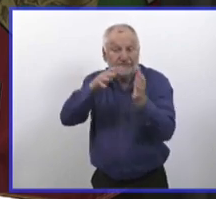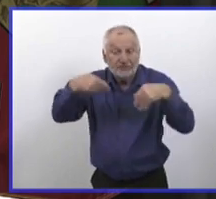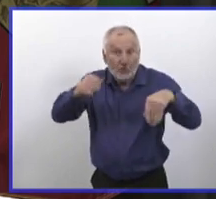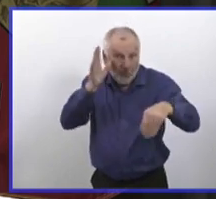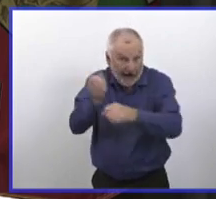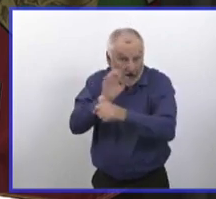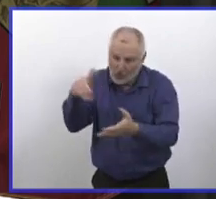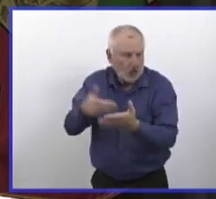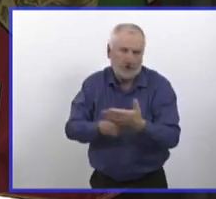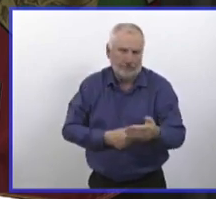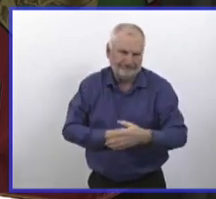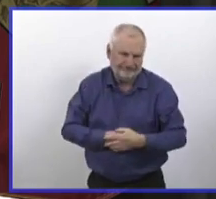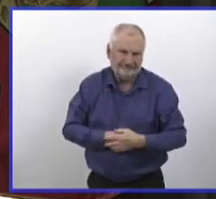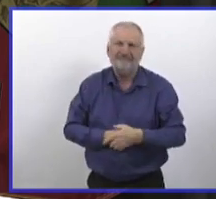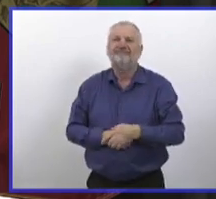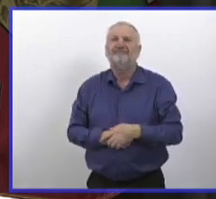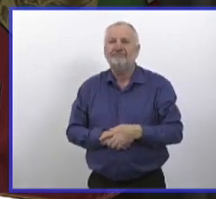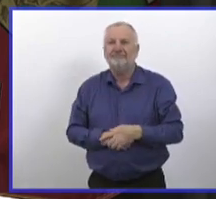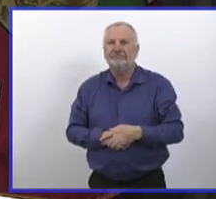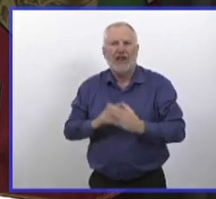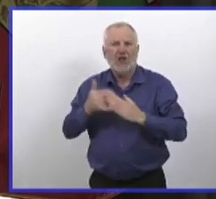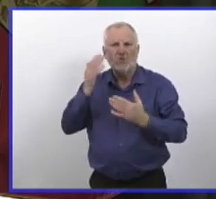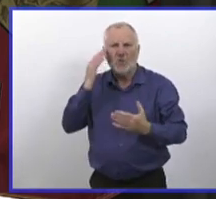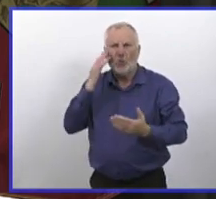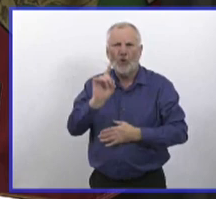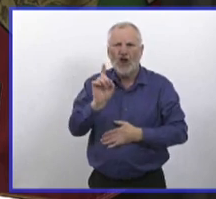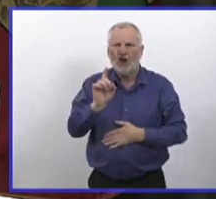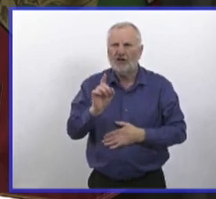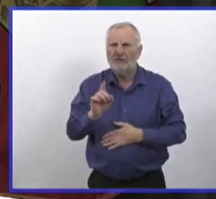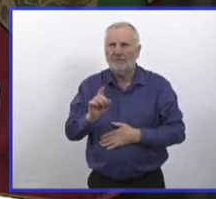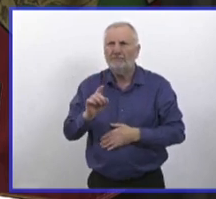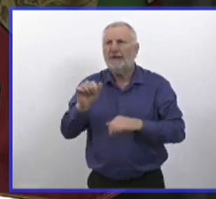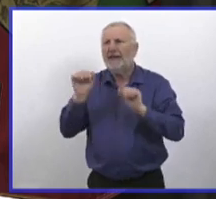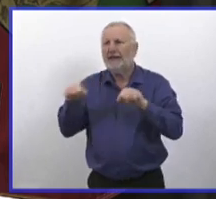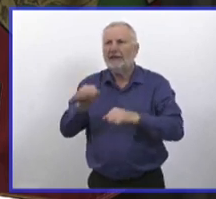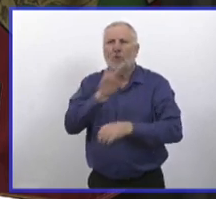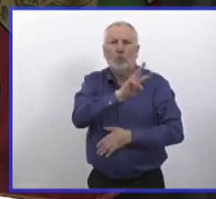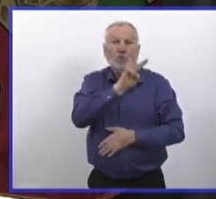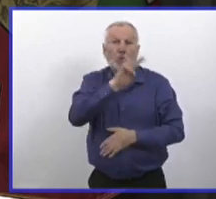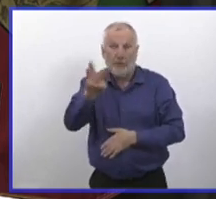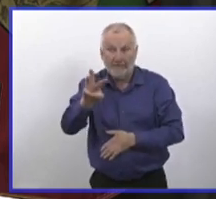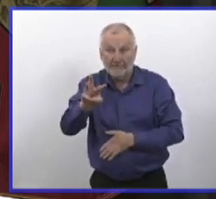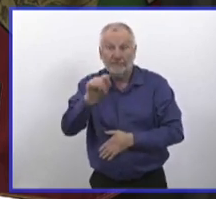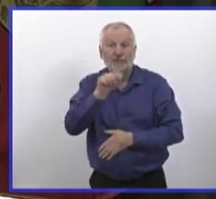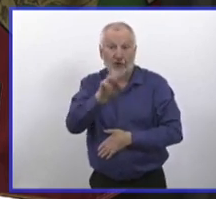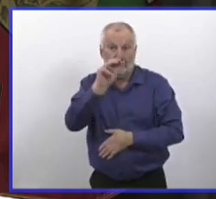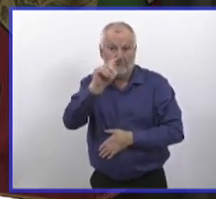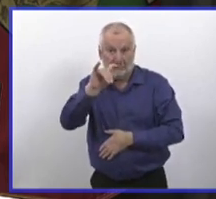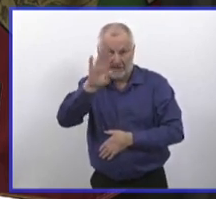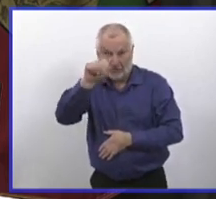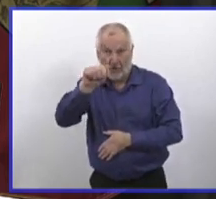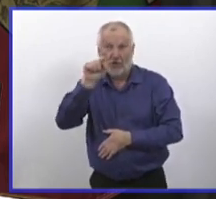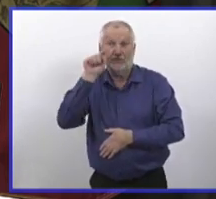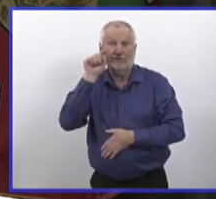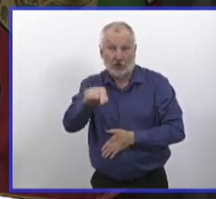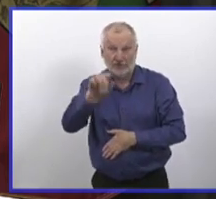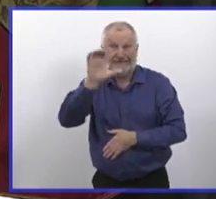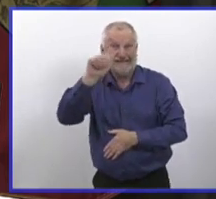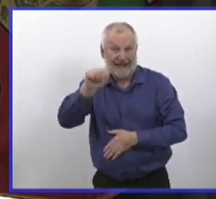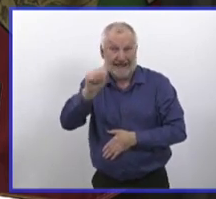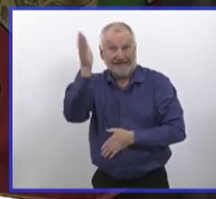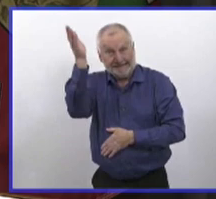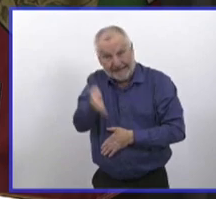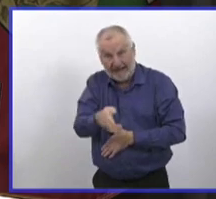www.manitoba.ca/vaccine that will show where all of those doses are going and which clinics and pharmacists will have some of them. It will